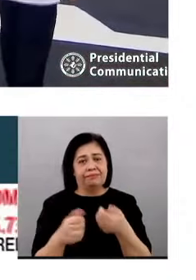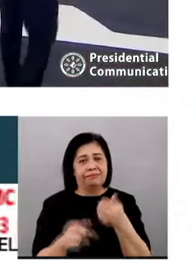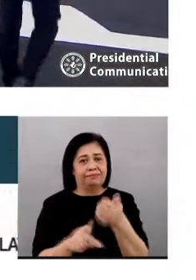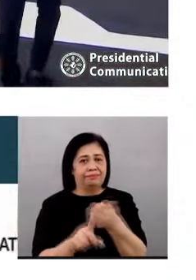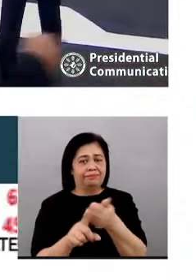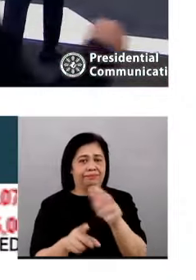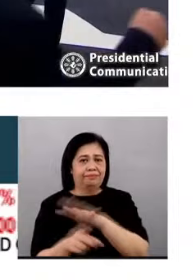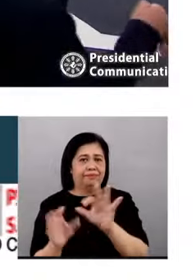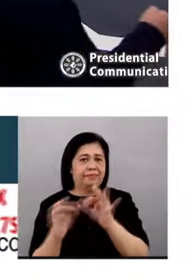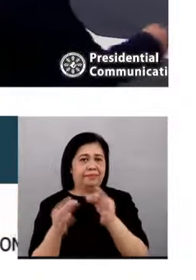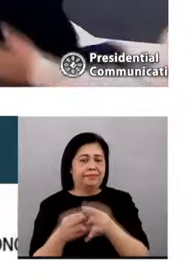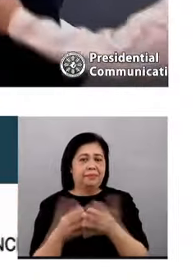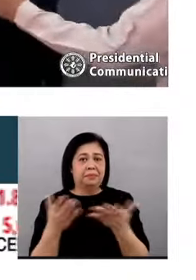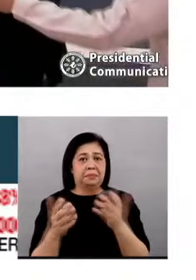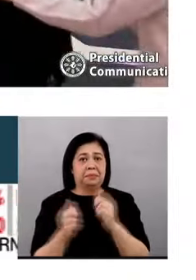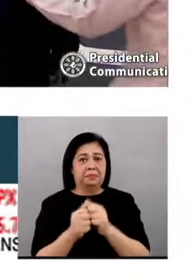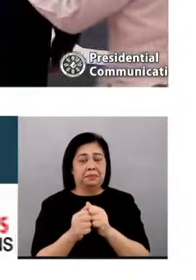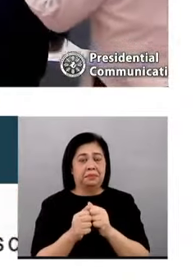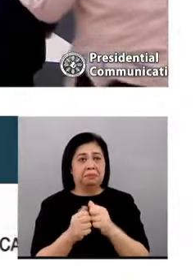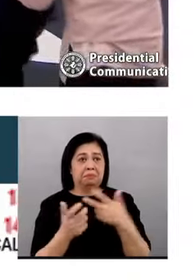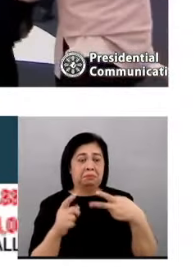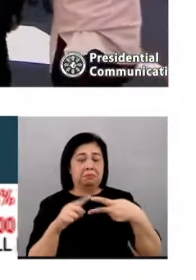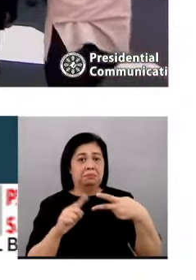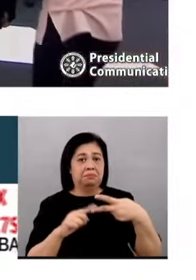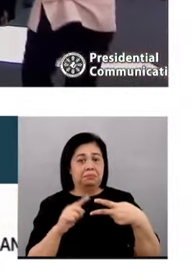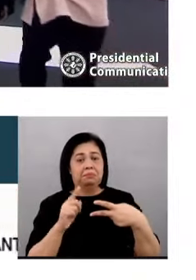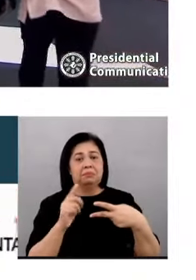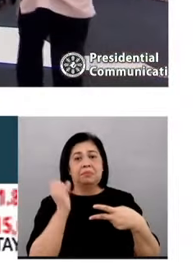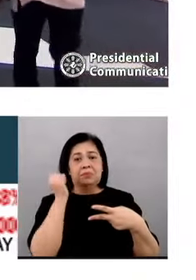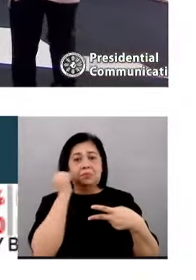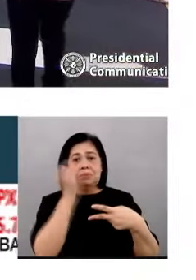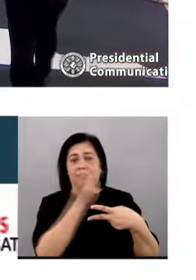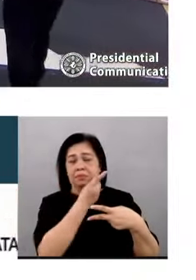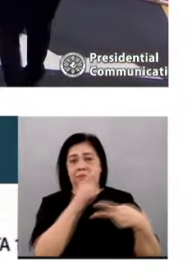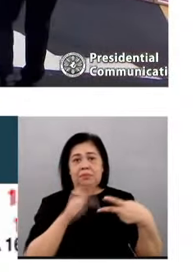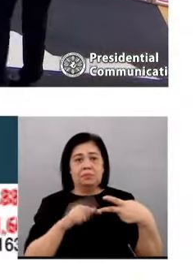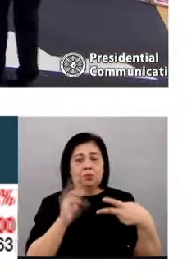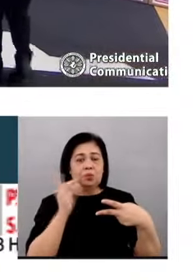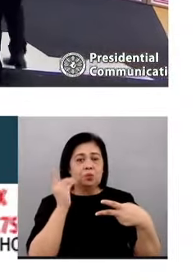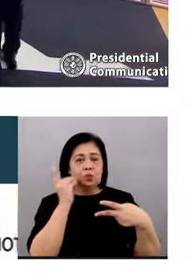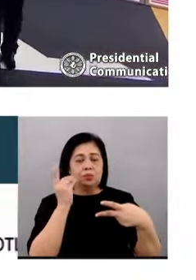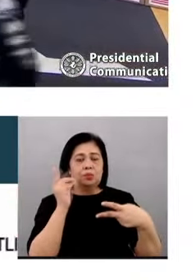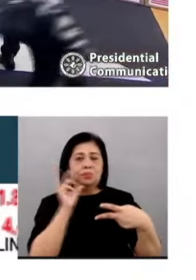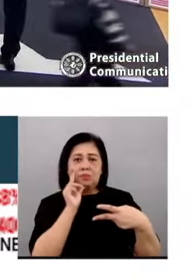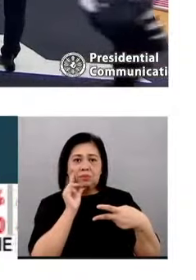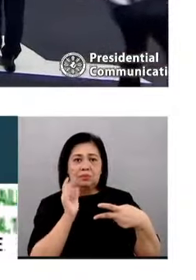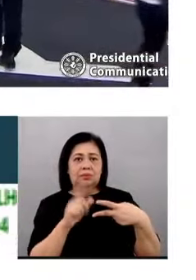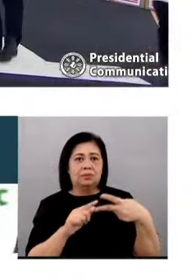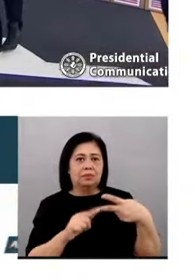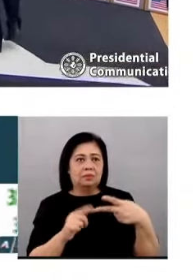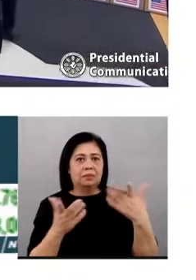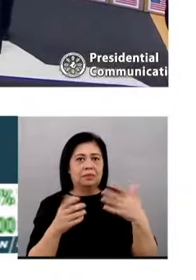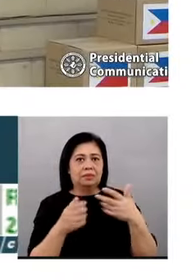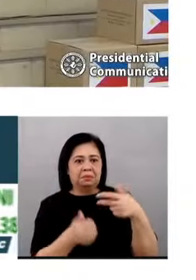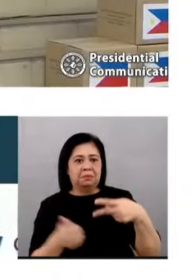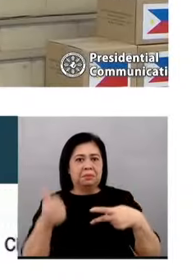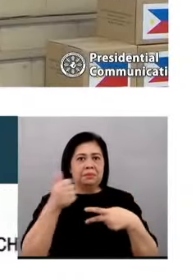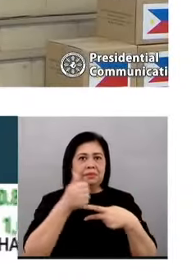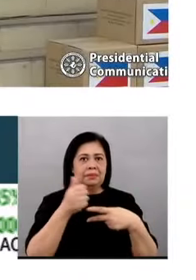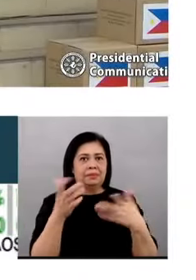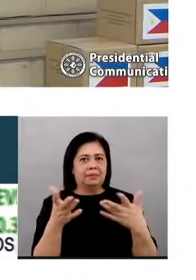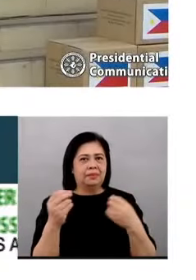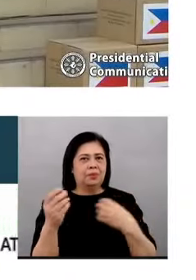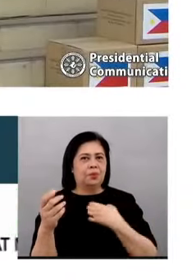themselves, and maybe you can even get the Duterte tandem, in which case the president gets prevails over the